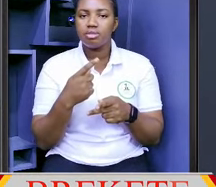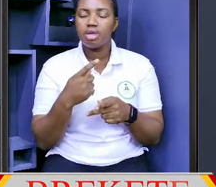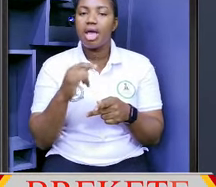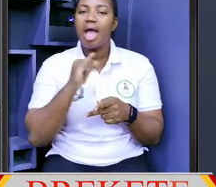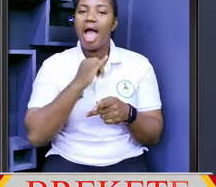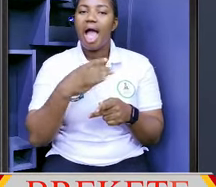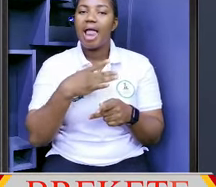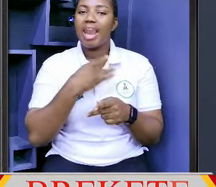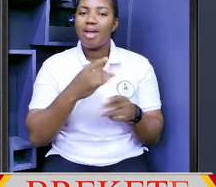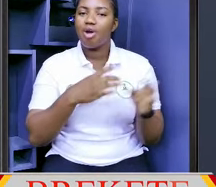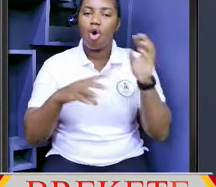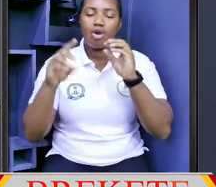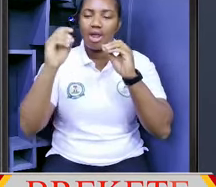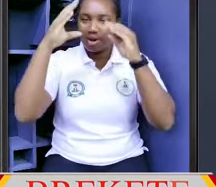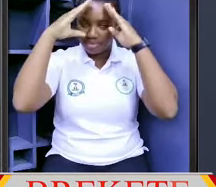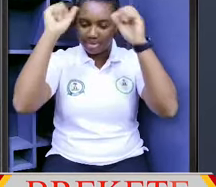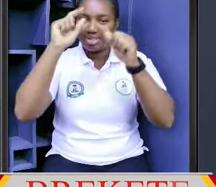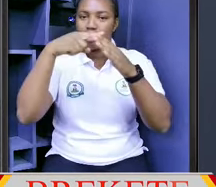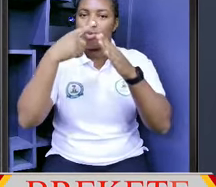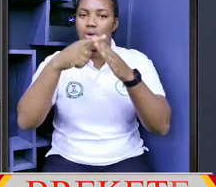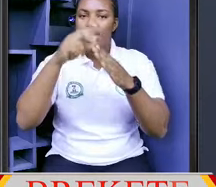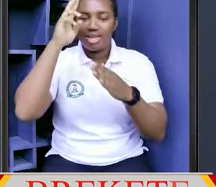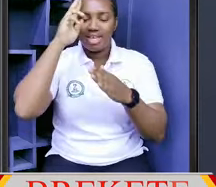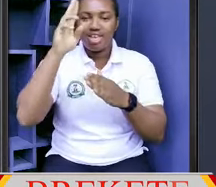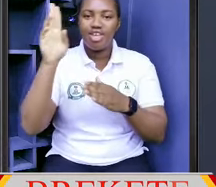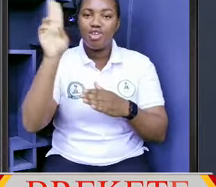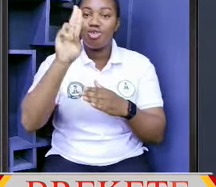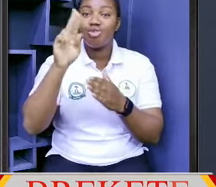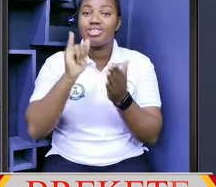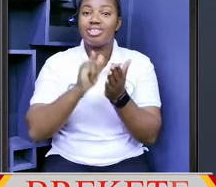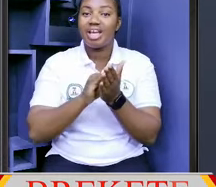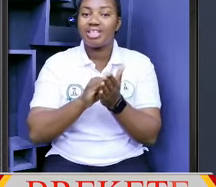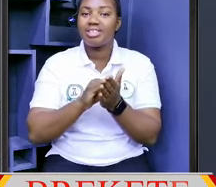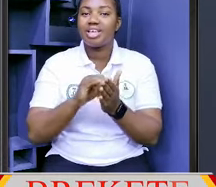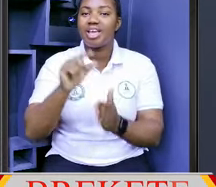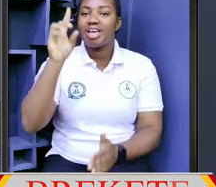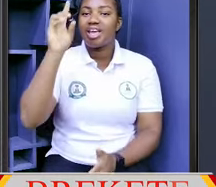I like ordinary president where you use that Edo word.